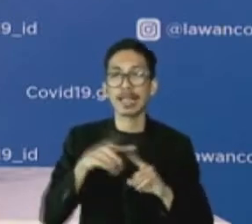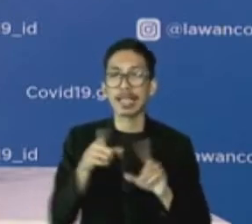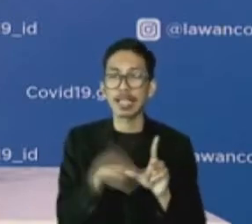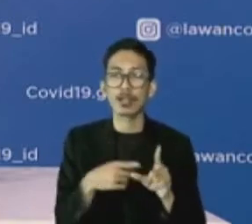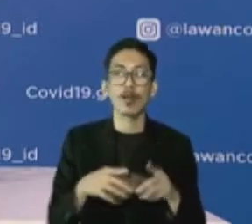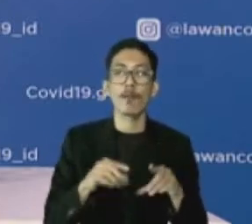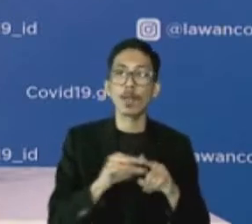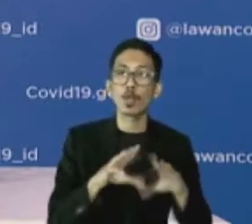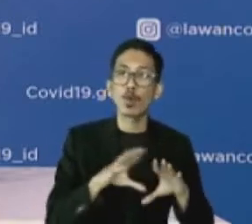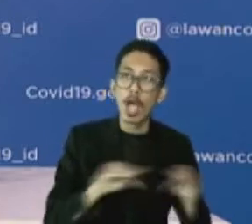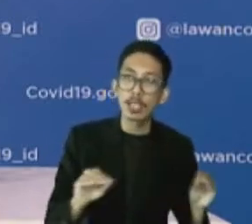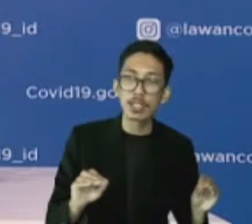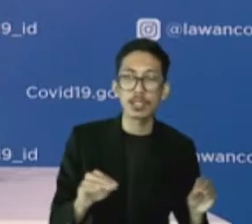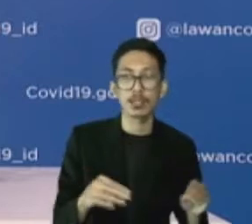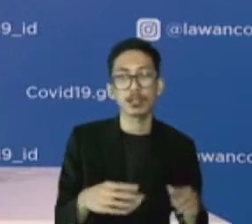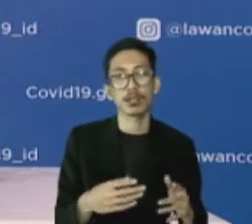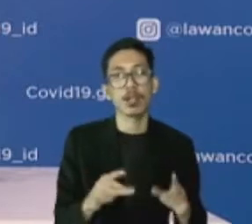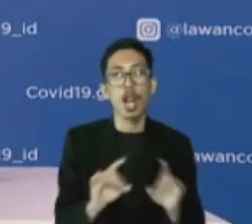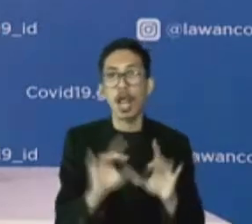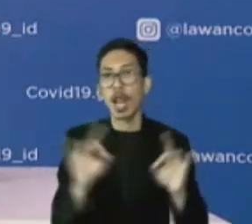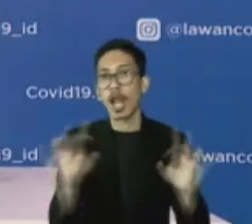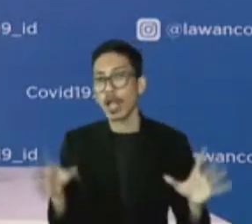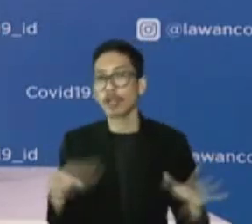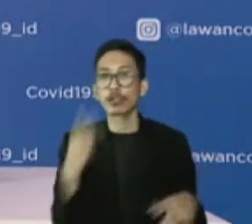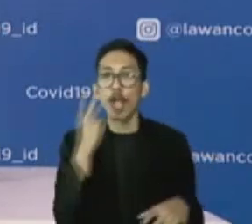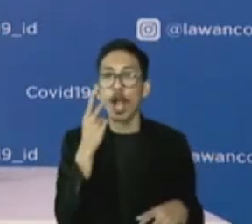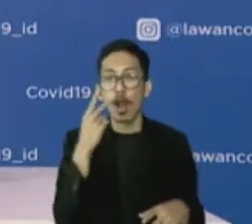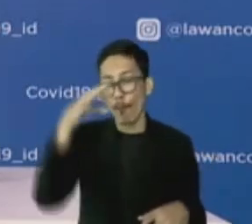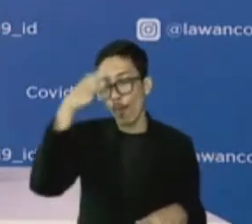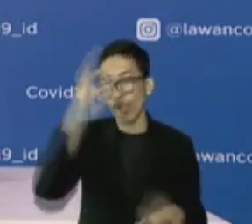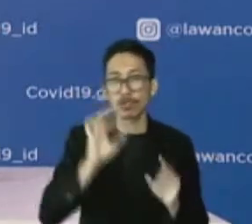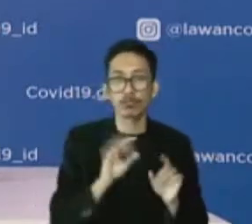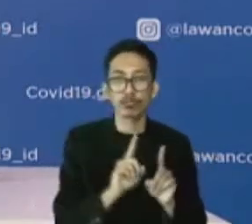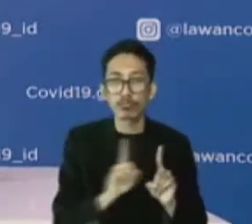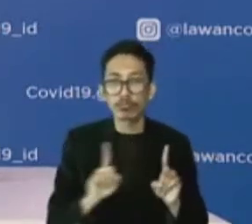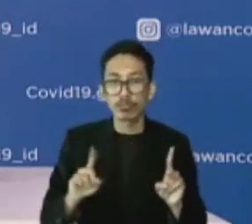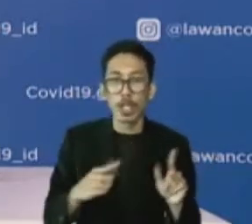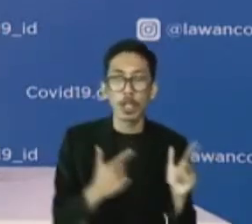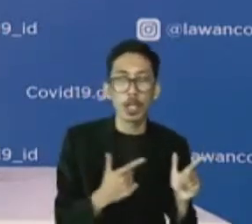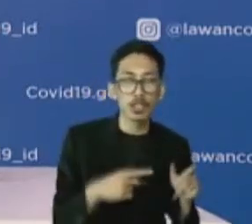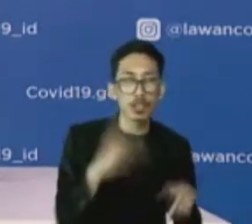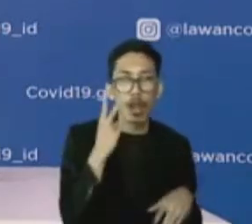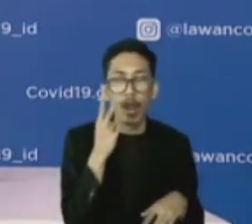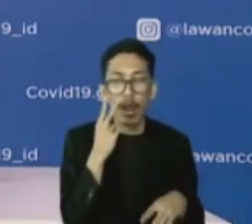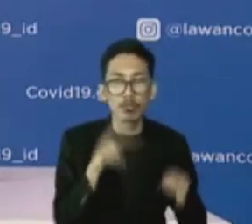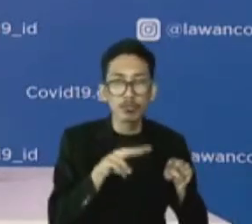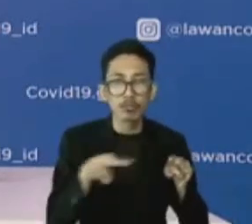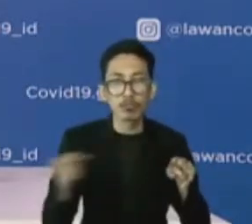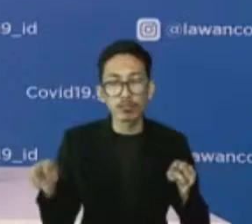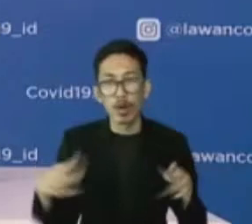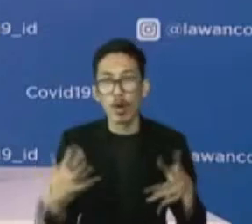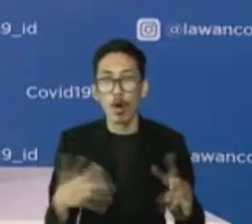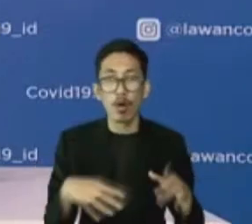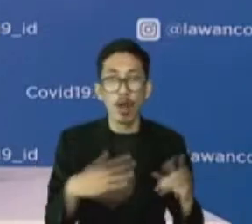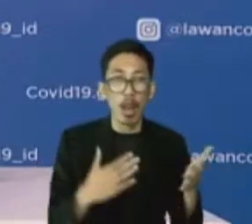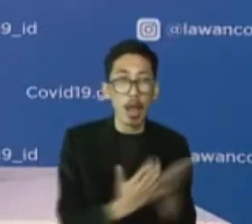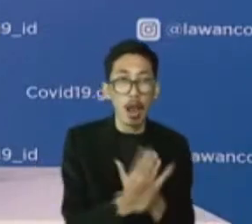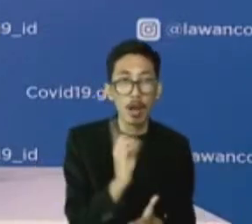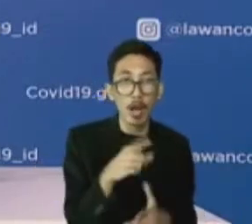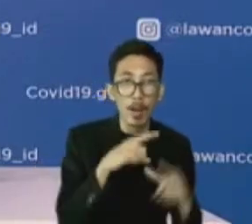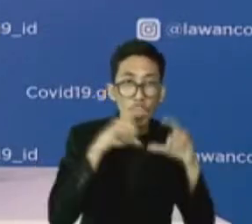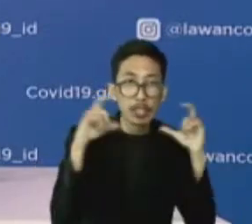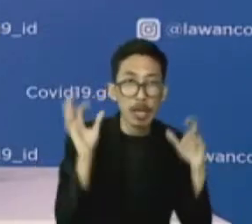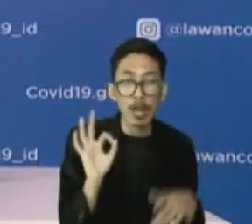1.13%. And currently, more than 60% have been quarantined for 5 days, and the rest will be